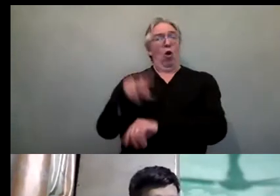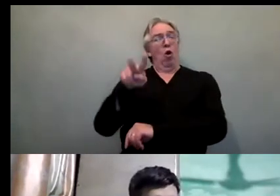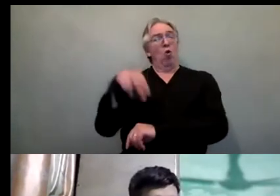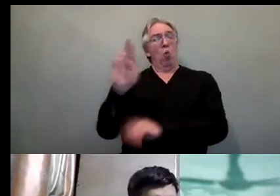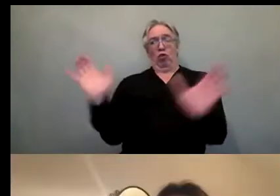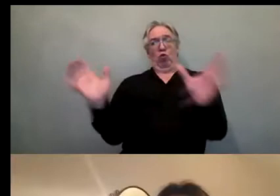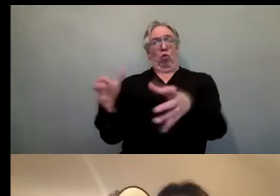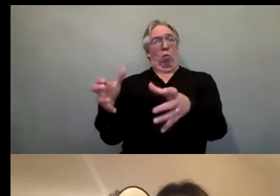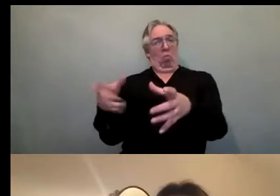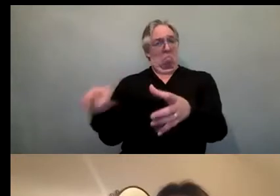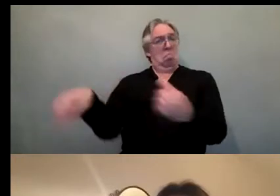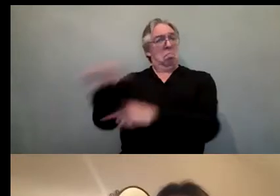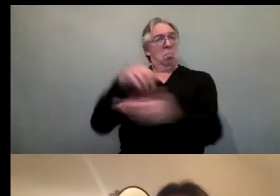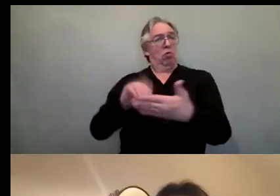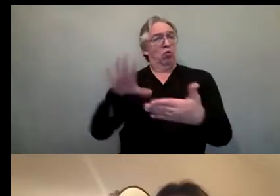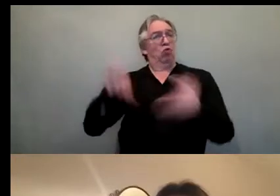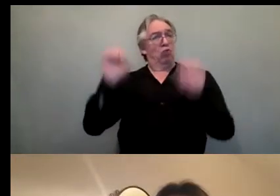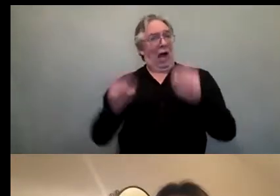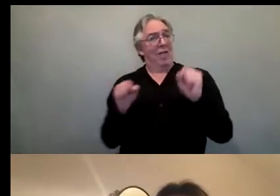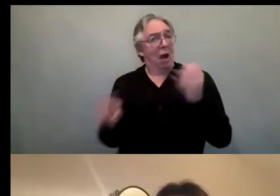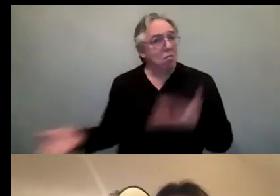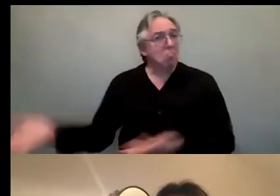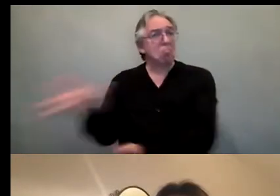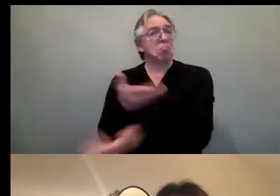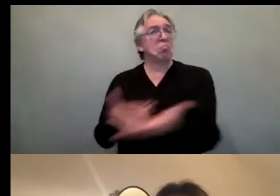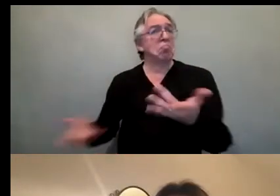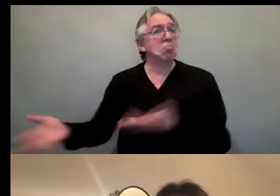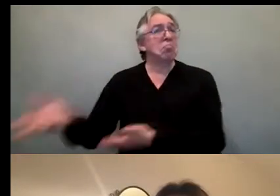others. It's very interesting that we have